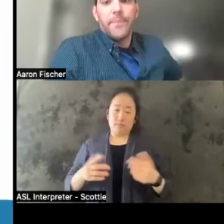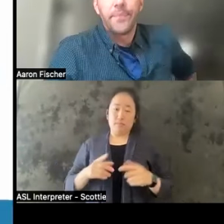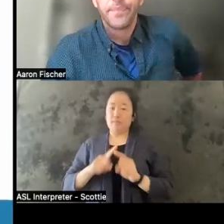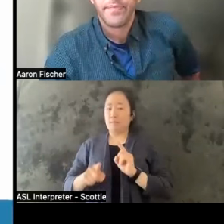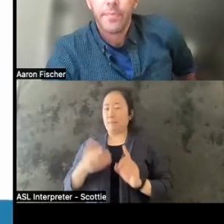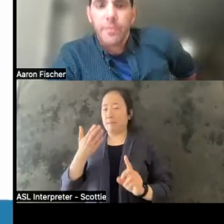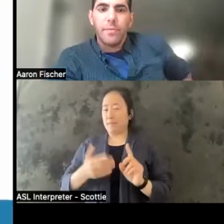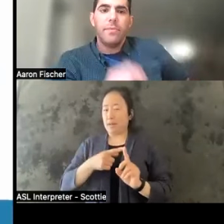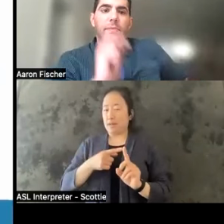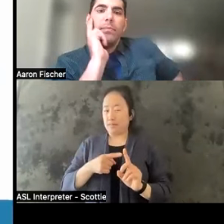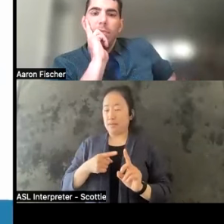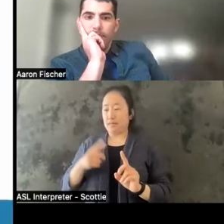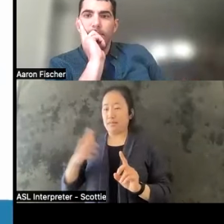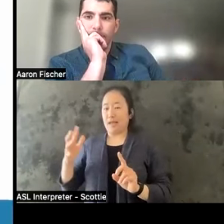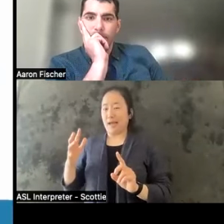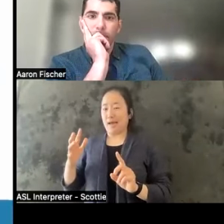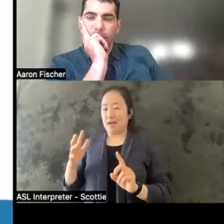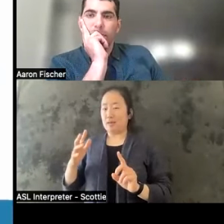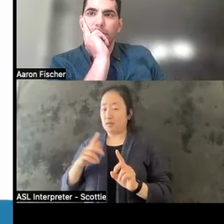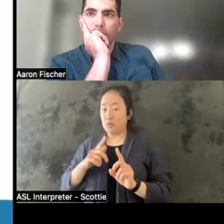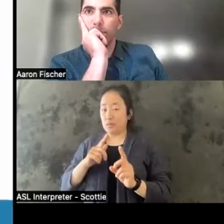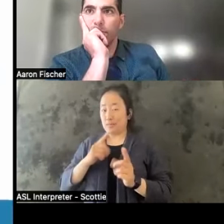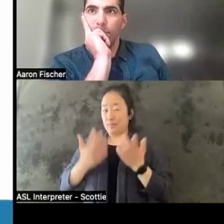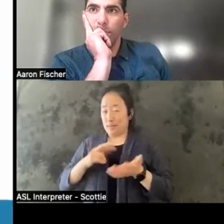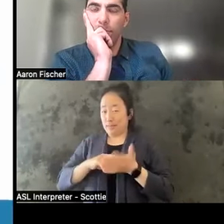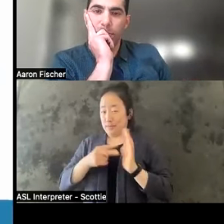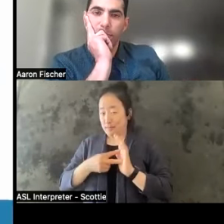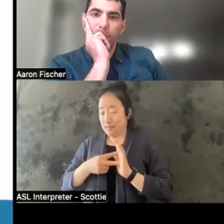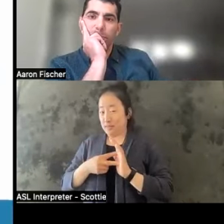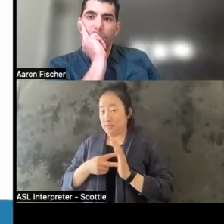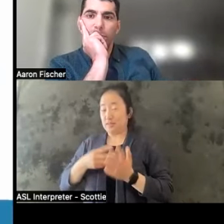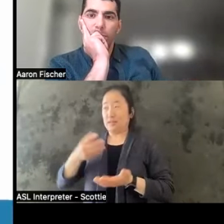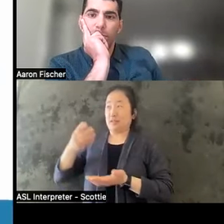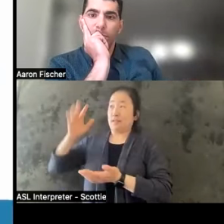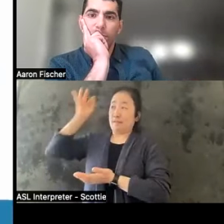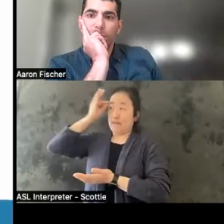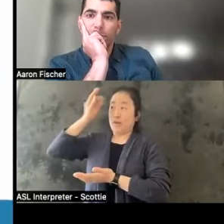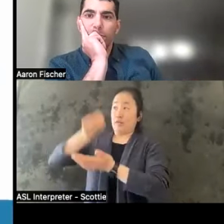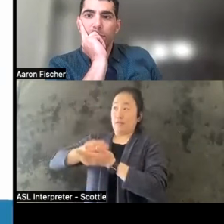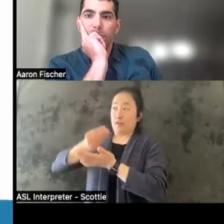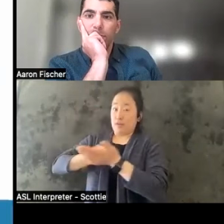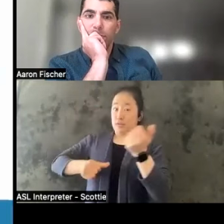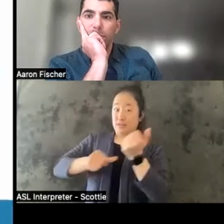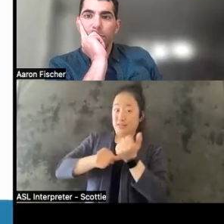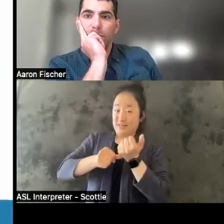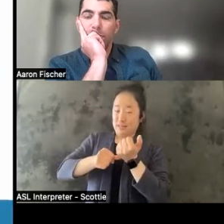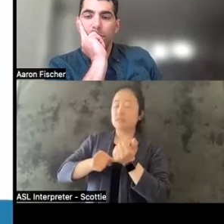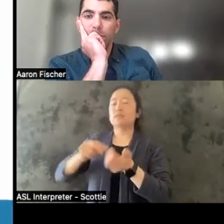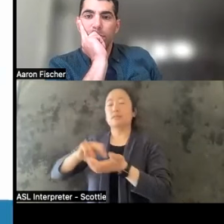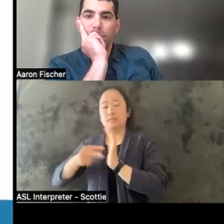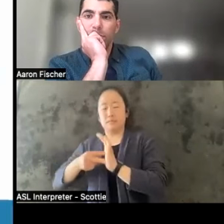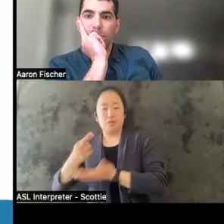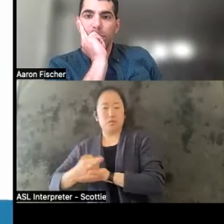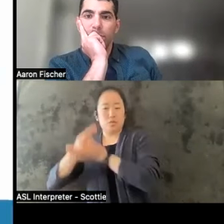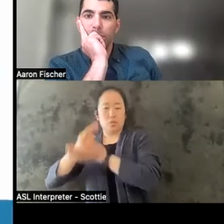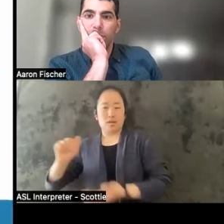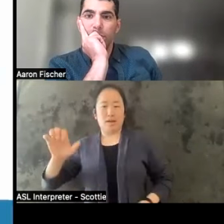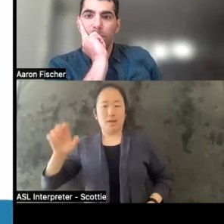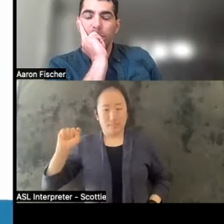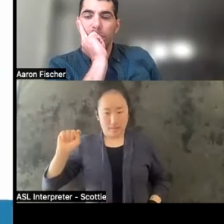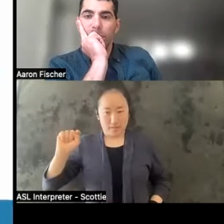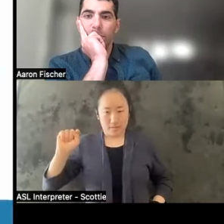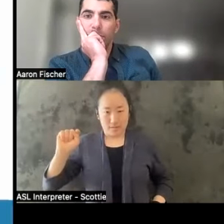in the Rehab Act as federal financial assistance. This may not be federal, and some vouchers are not considered